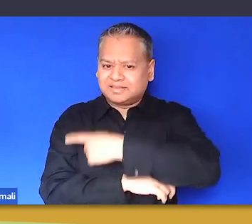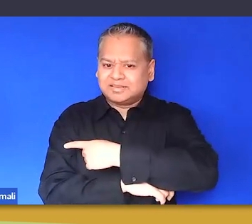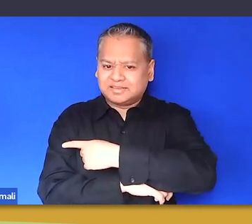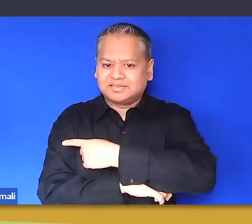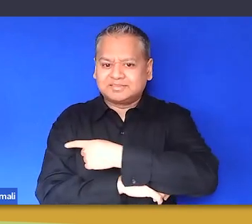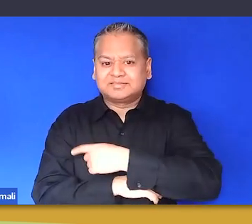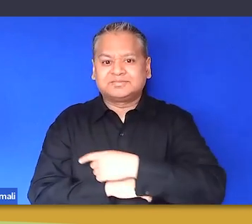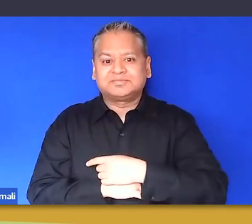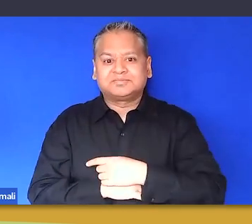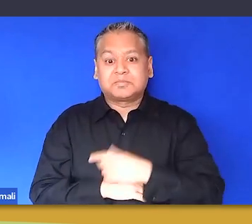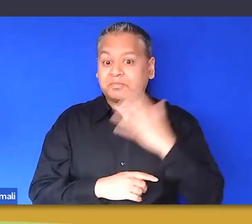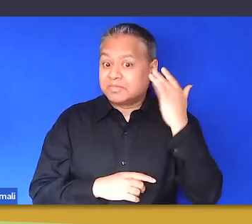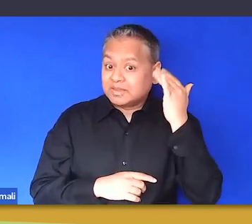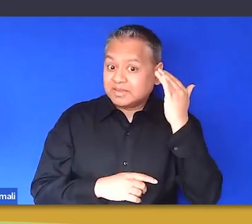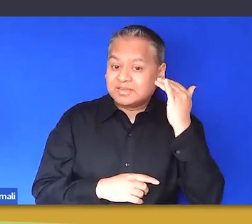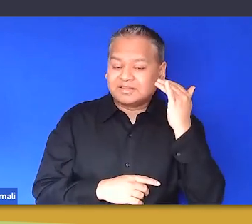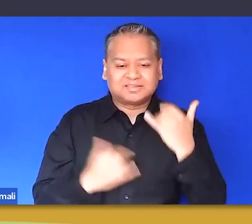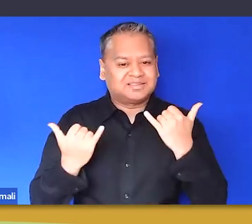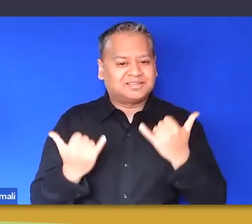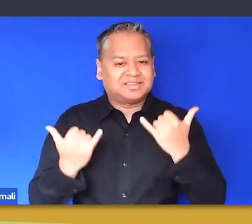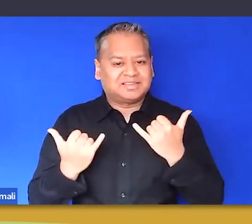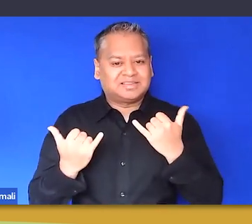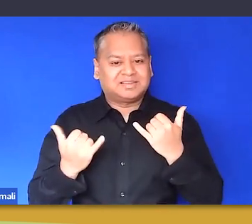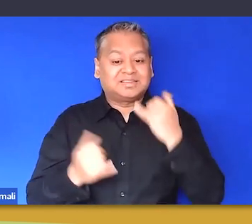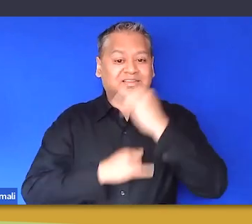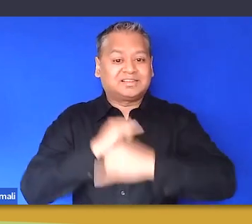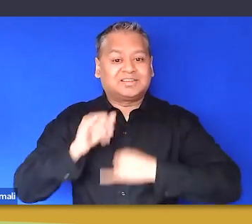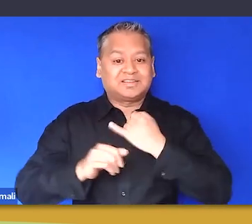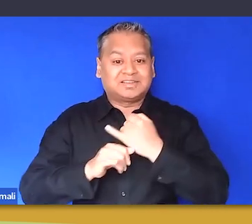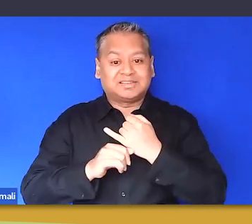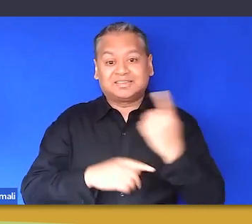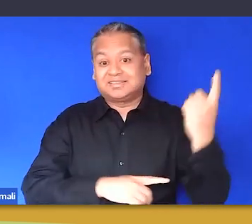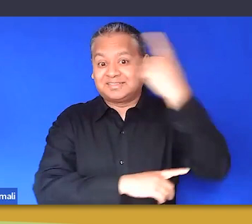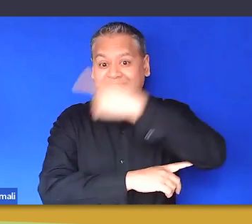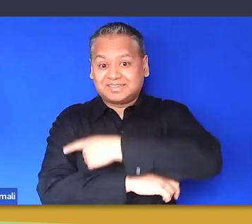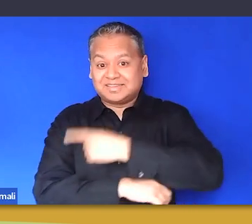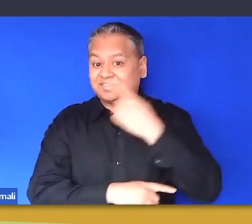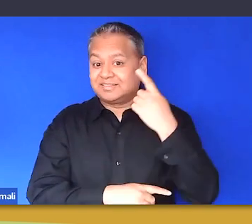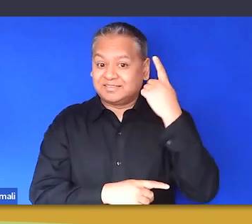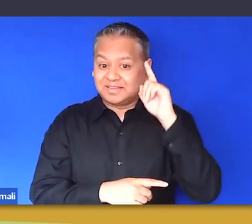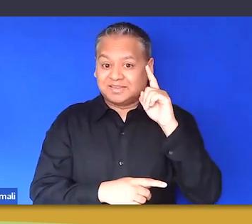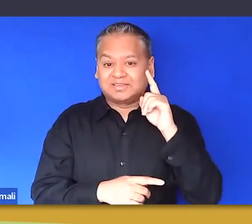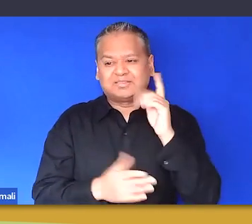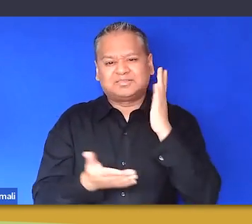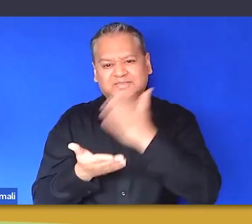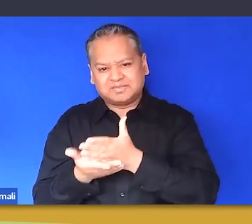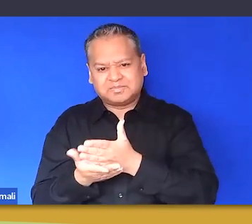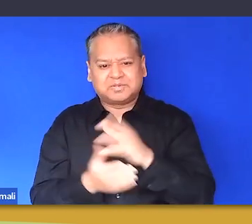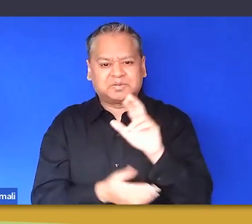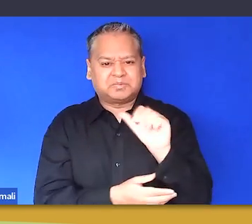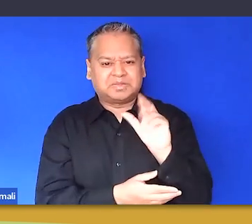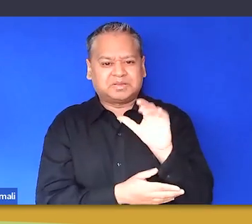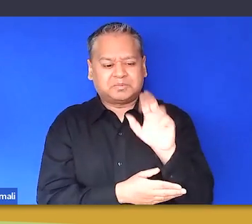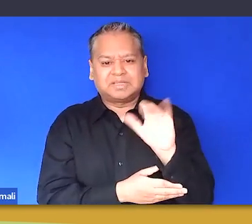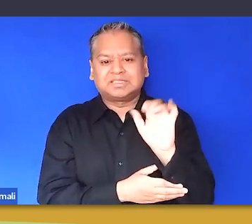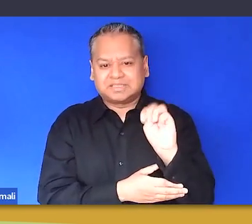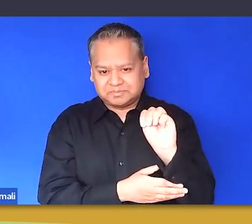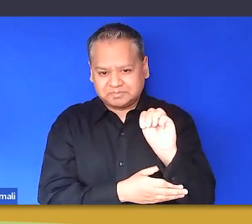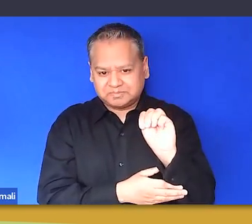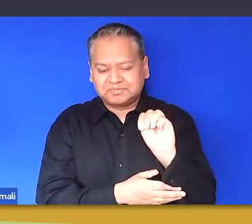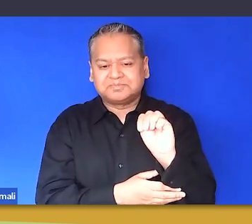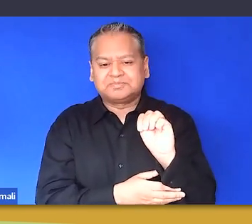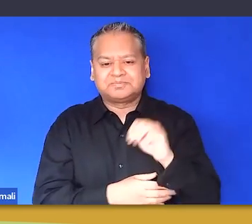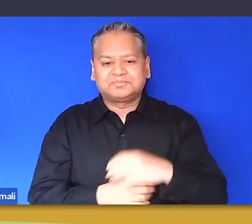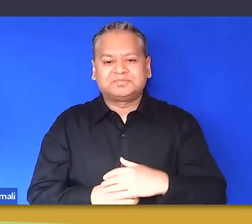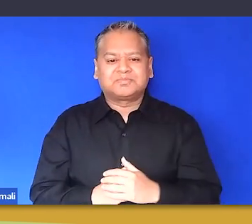Of course, we're marking the International Day of the Elimination of Racism. And there is no better way to do that than by